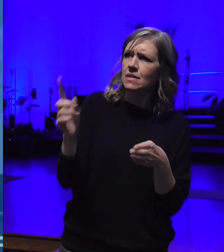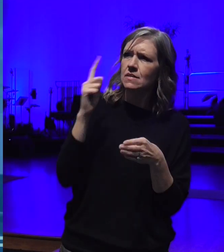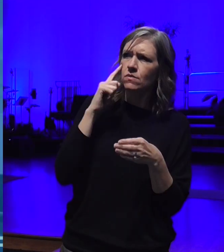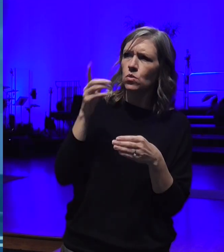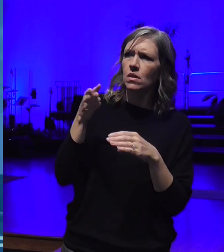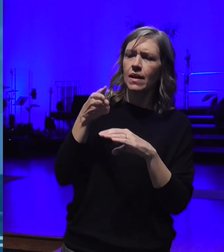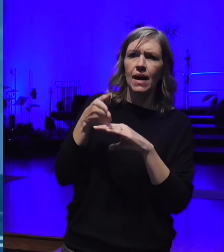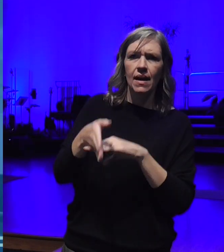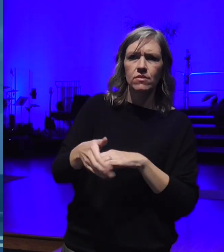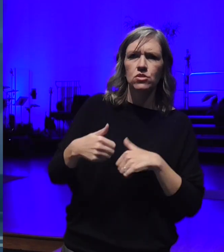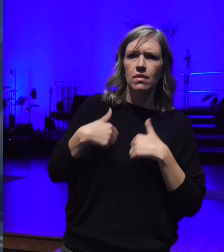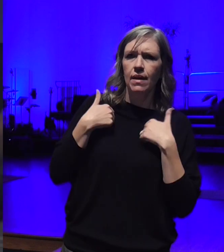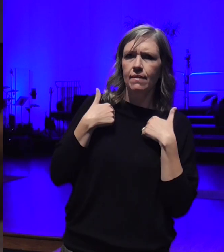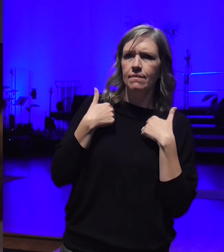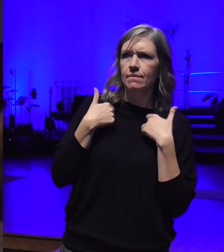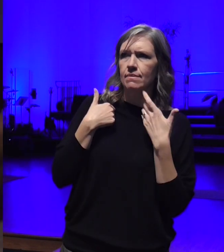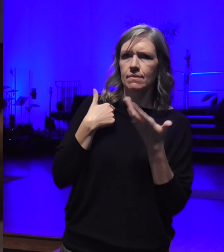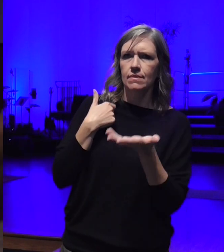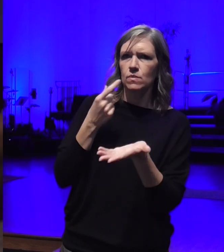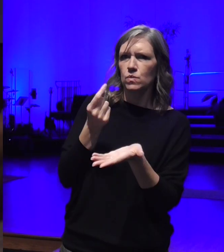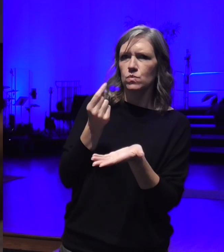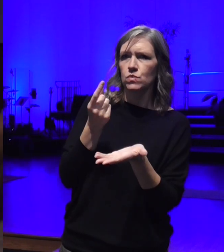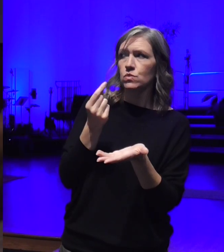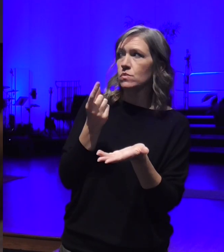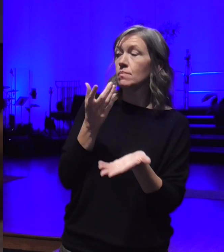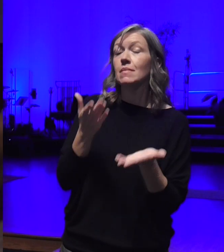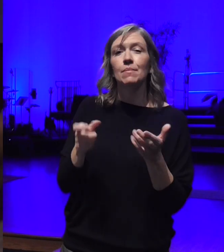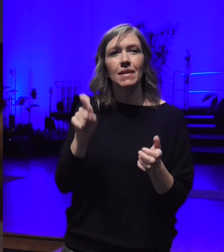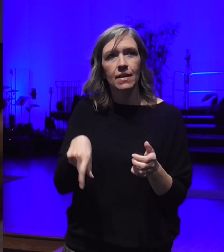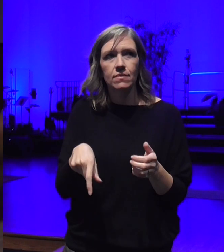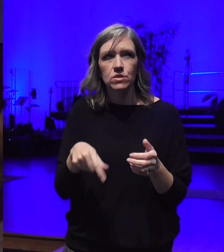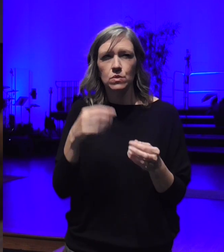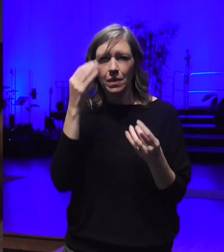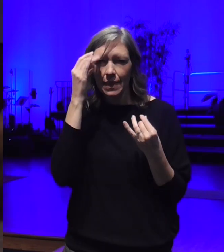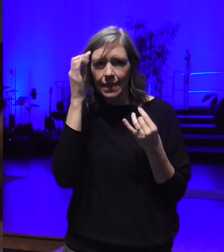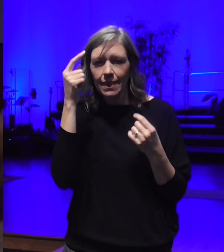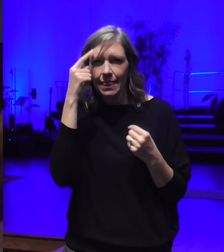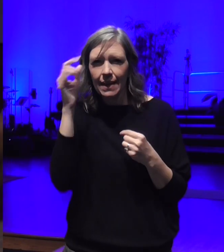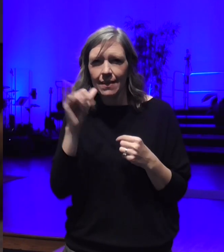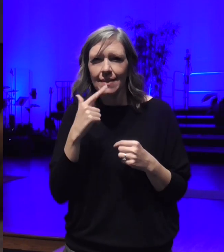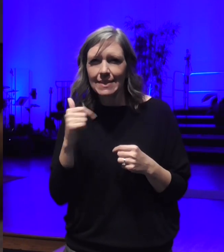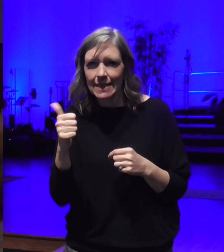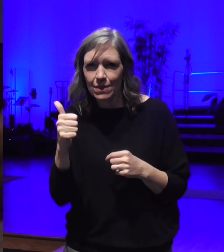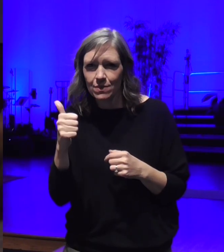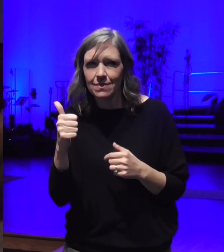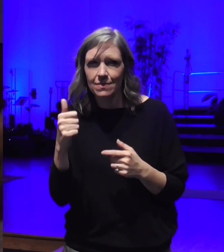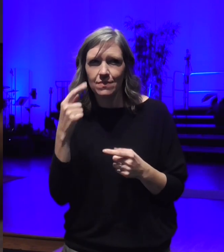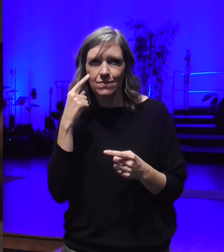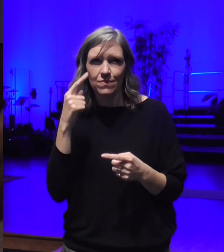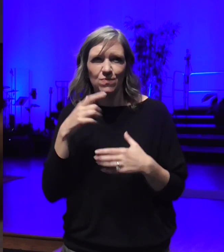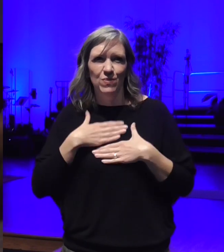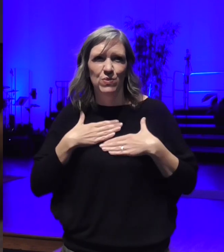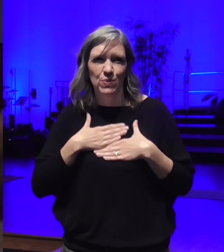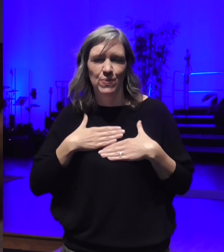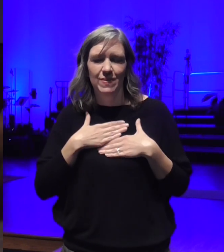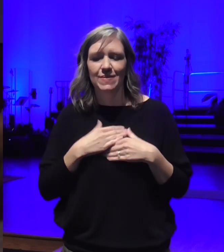afterlife? You may have to release your inner 10-year-old to enjoy these, okay?